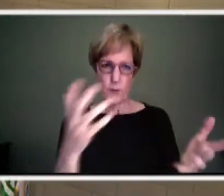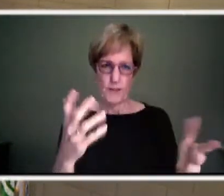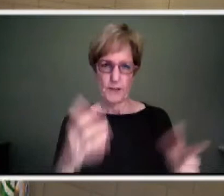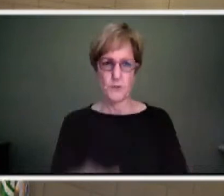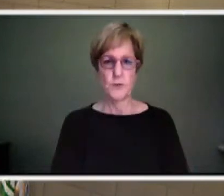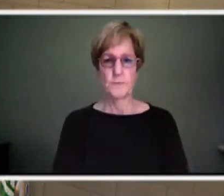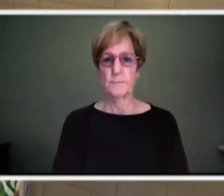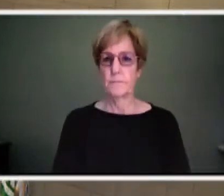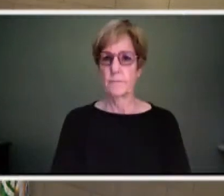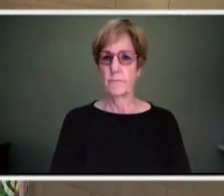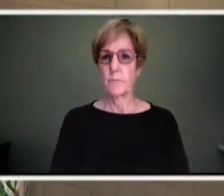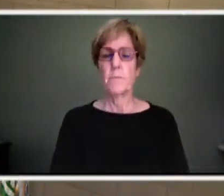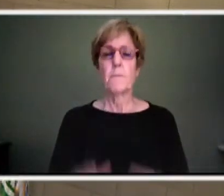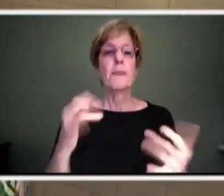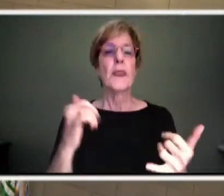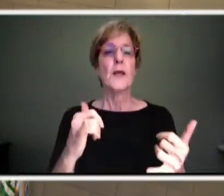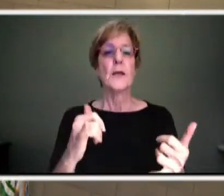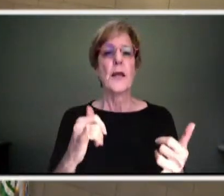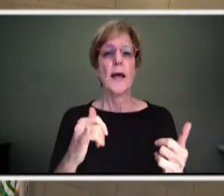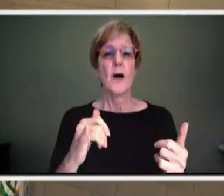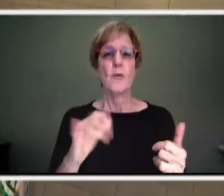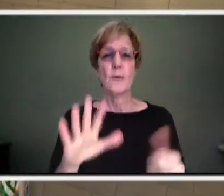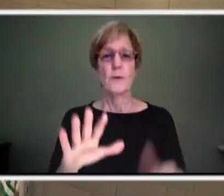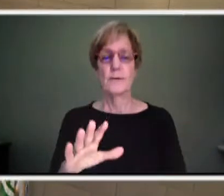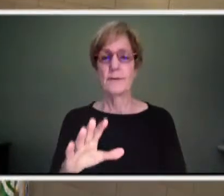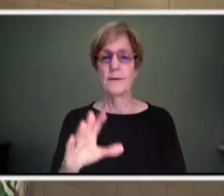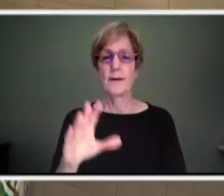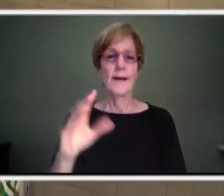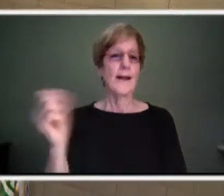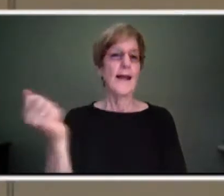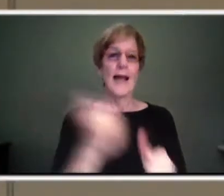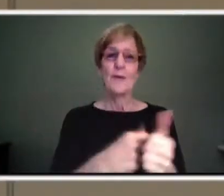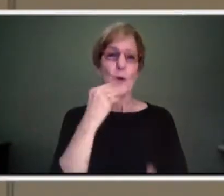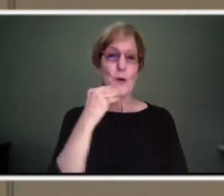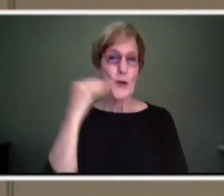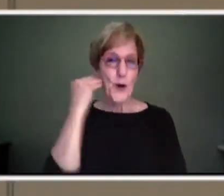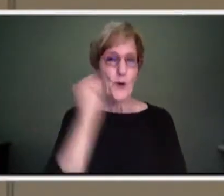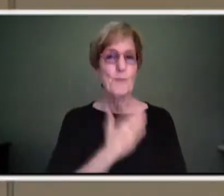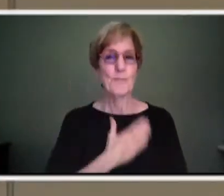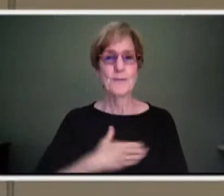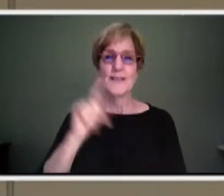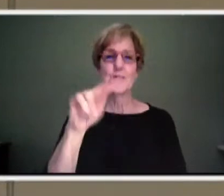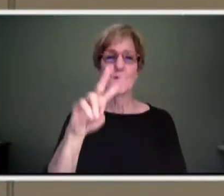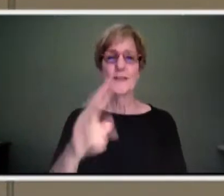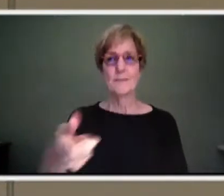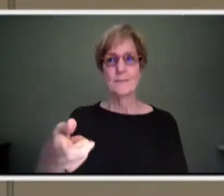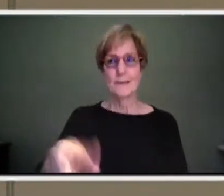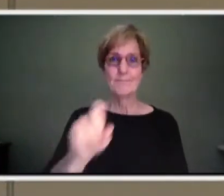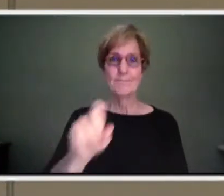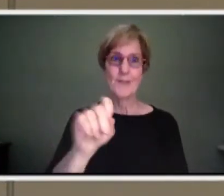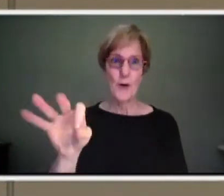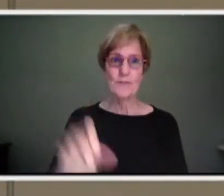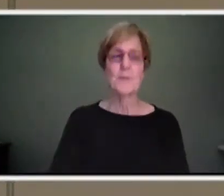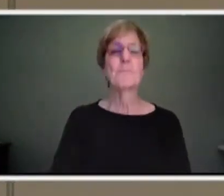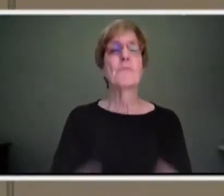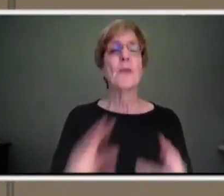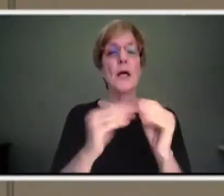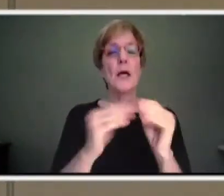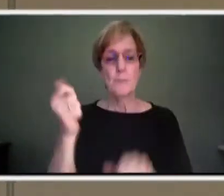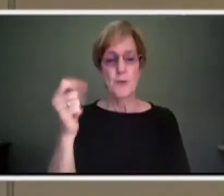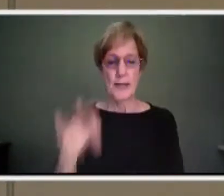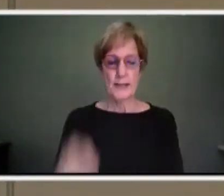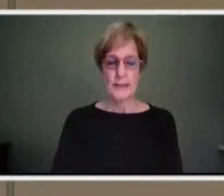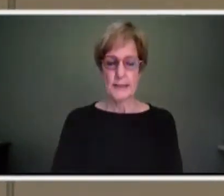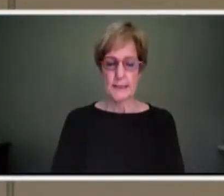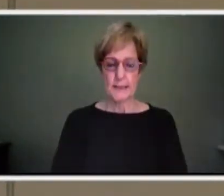though. If you will now, please turn off your televisions, everyone at home watching. Thank you. We move on to agenda number 19, rezoning petition